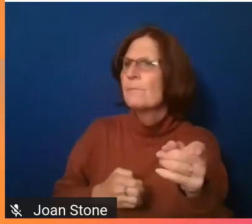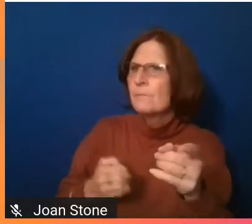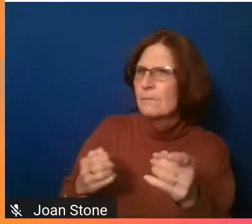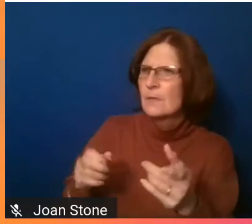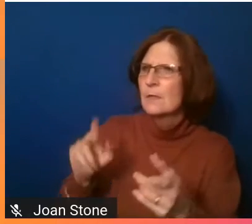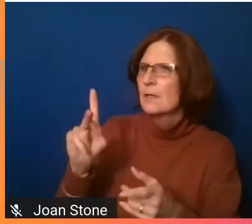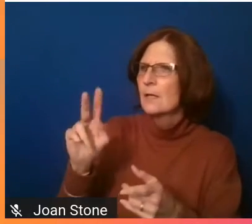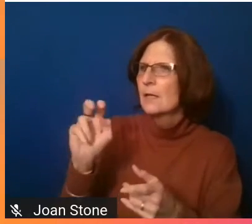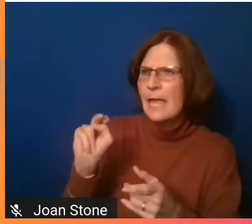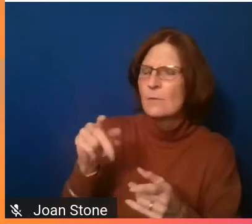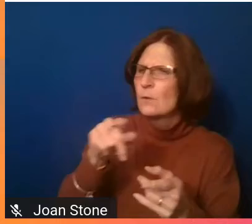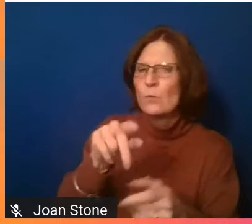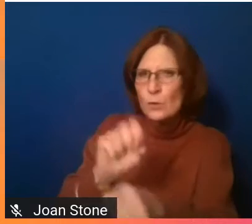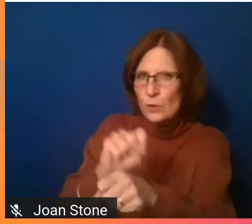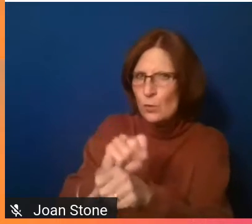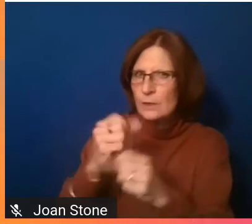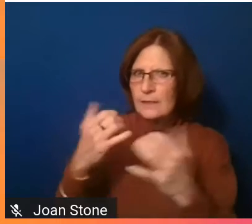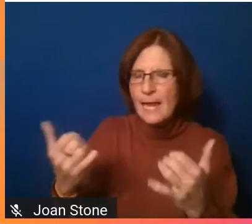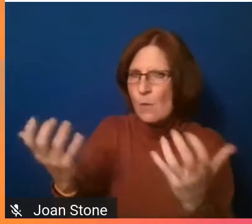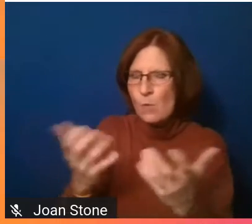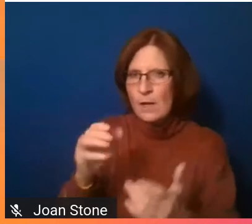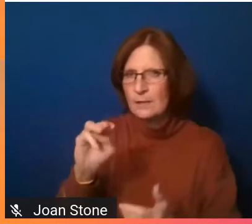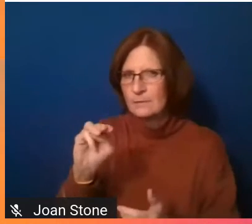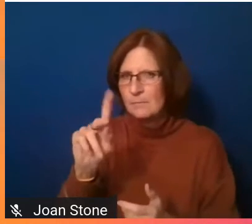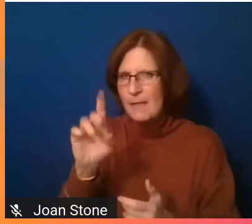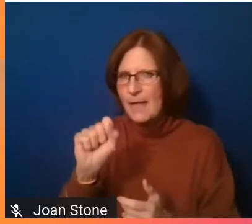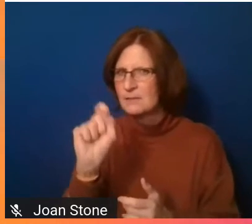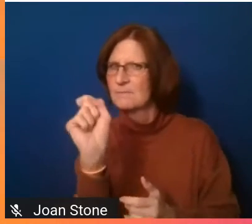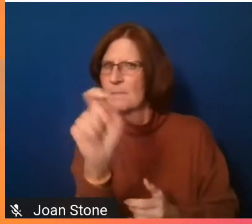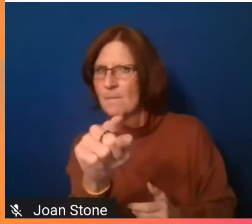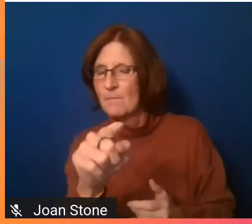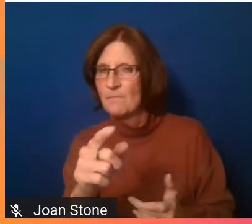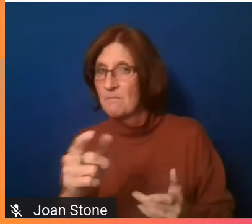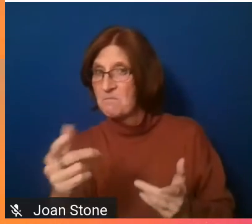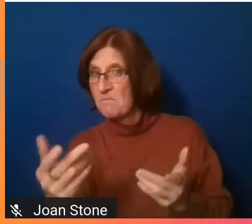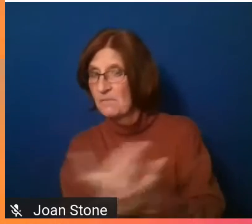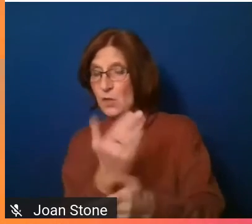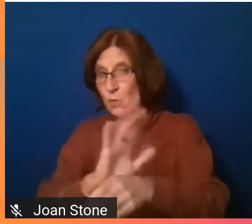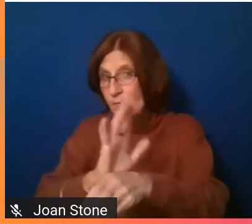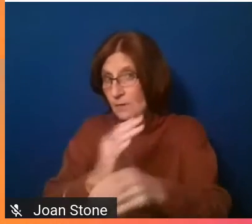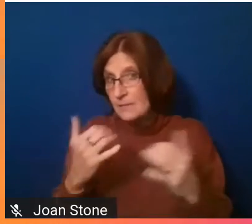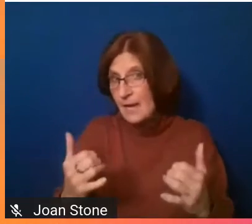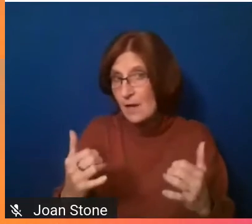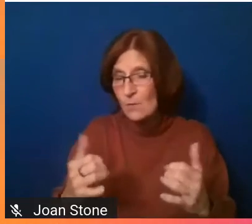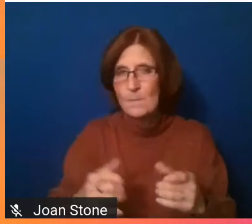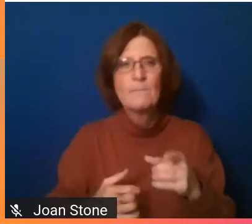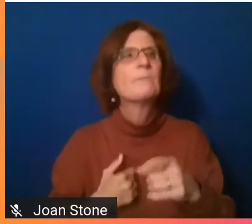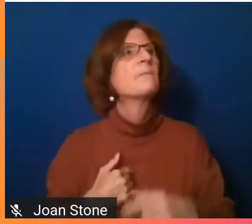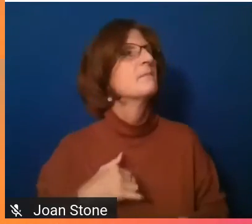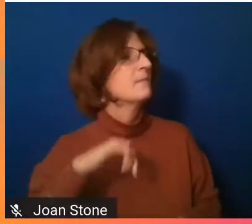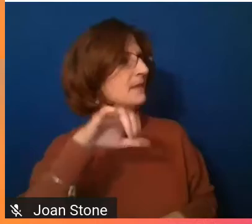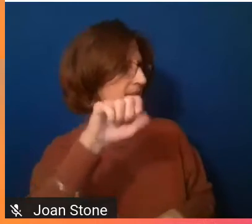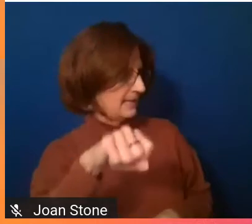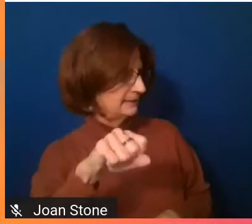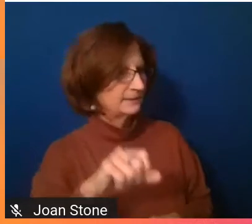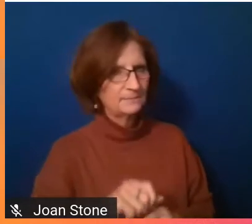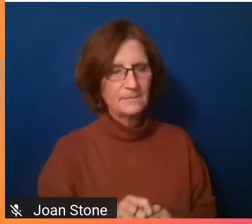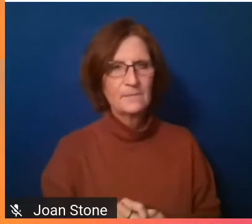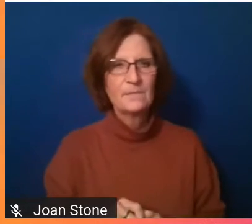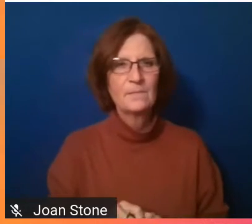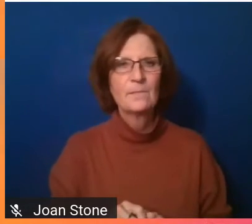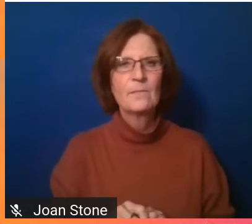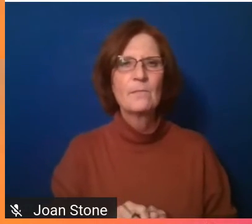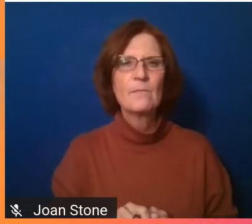What are you working on now, Mads? Are you, do you have any new film projects that you're working on now? Yes, well, not necessarily a